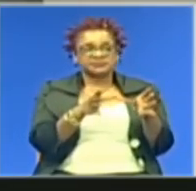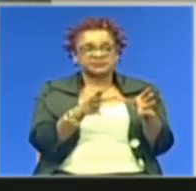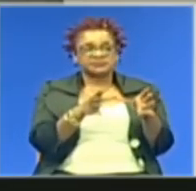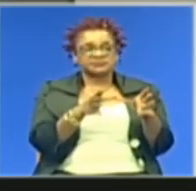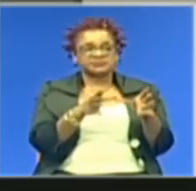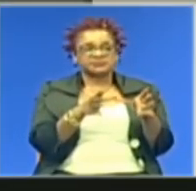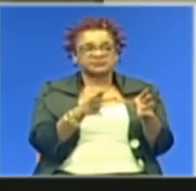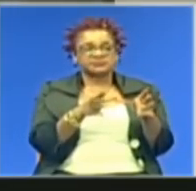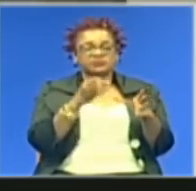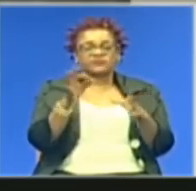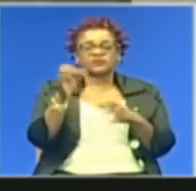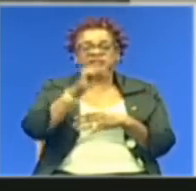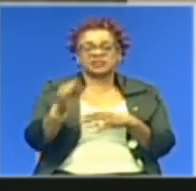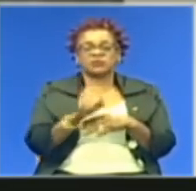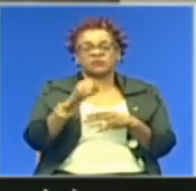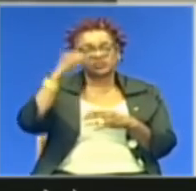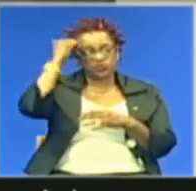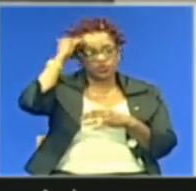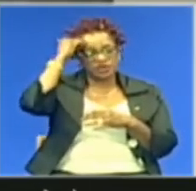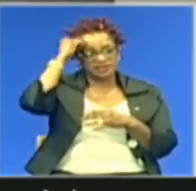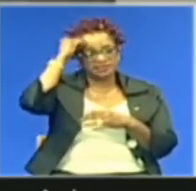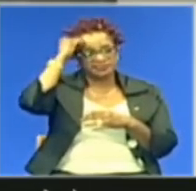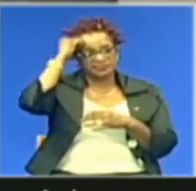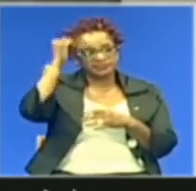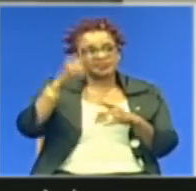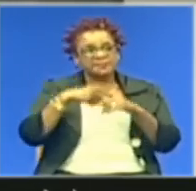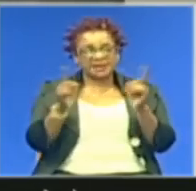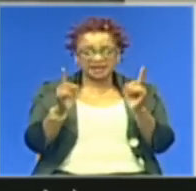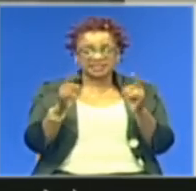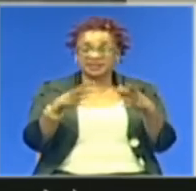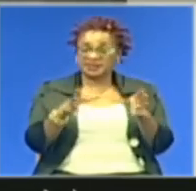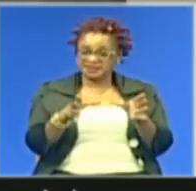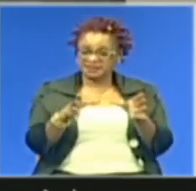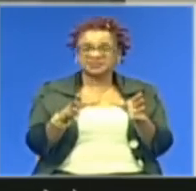for the sake of schooling, but they'll be in class to learn.